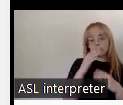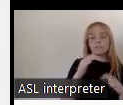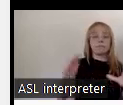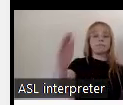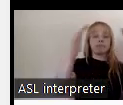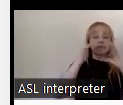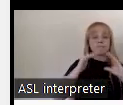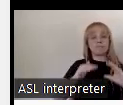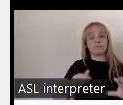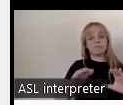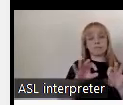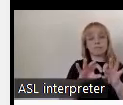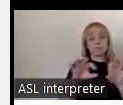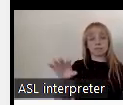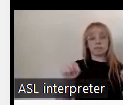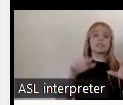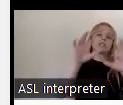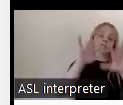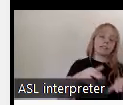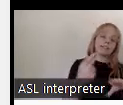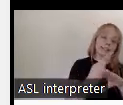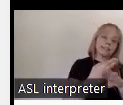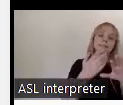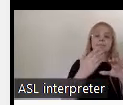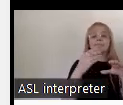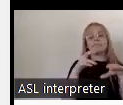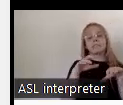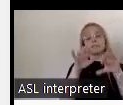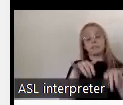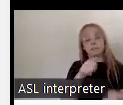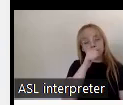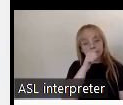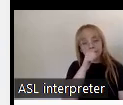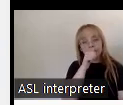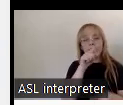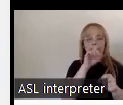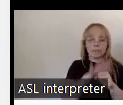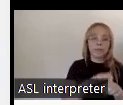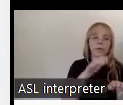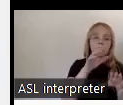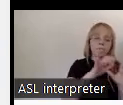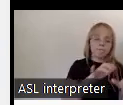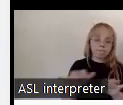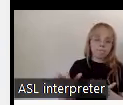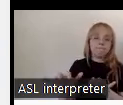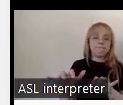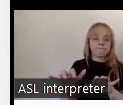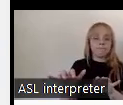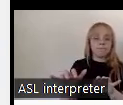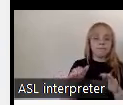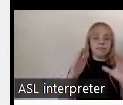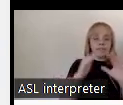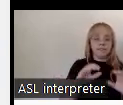final space here after you enter your username as your email, or your email as your username, your password, you confirm that